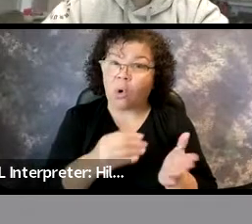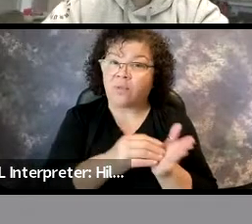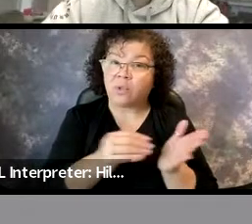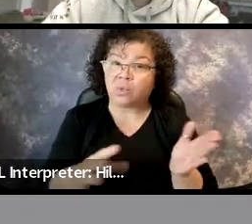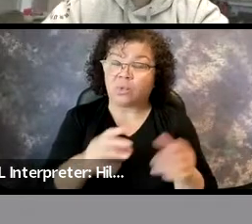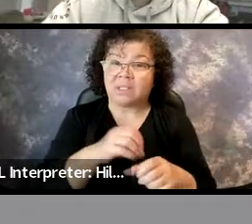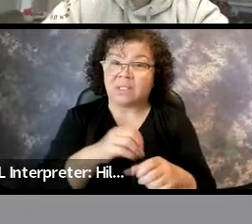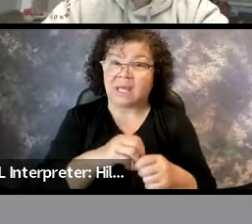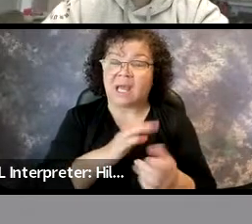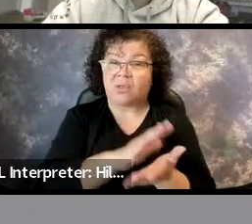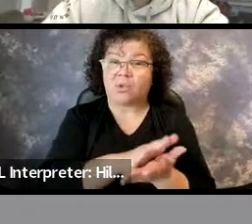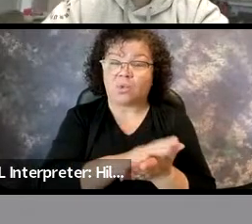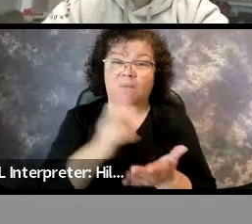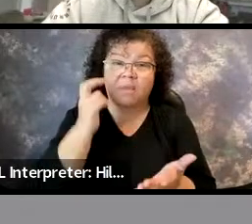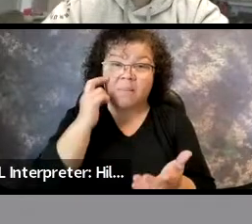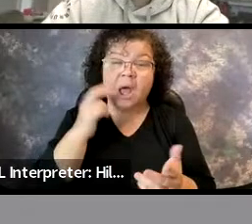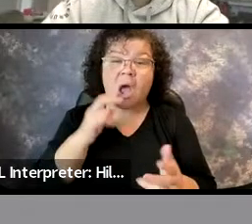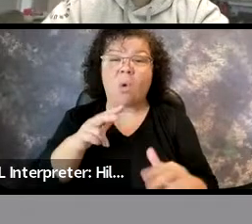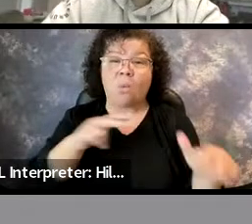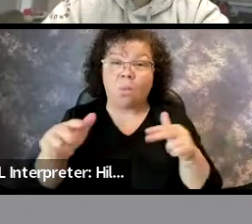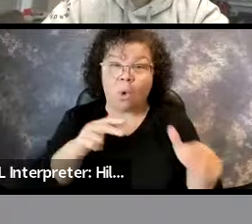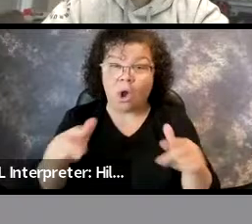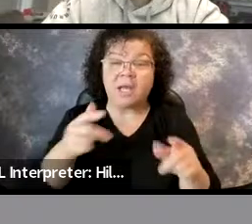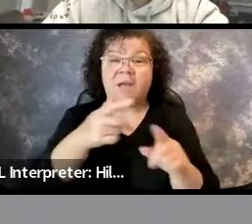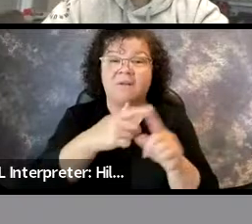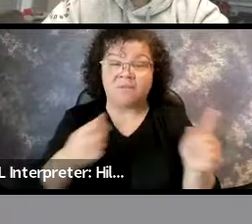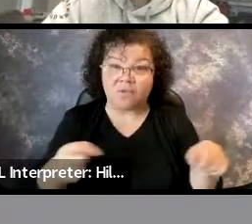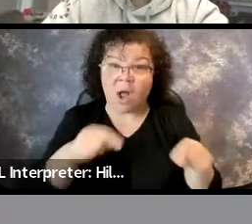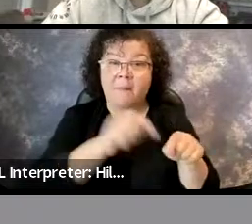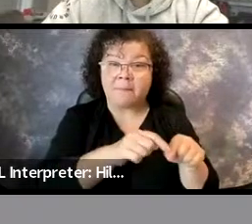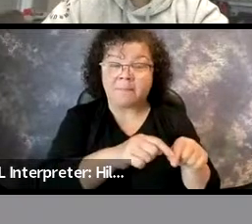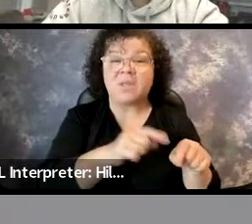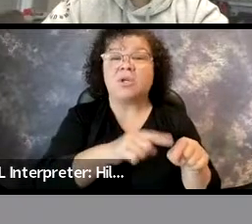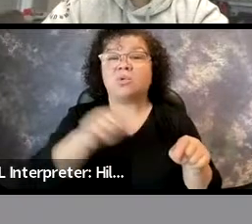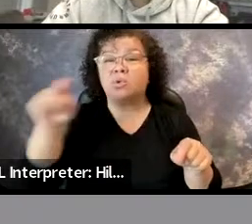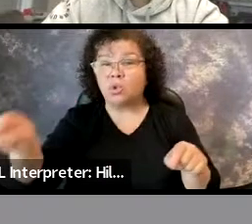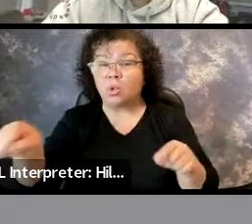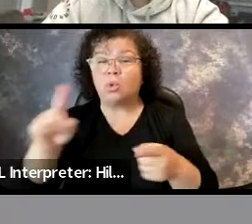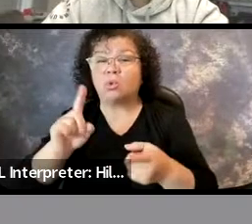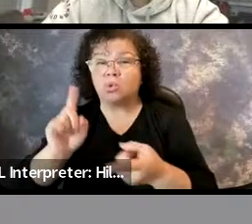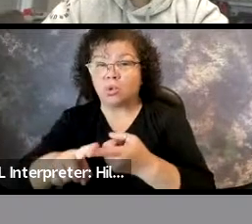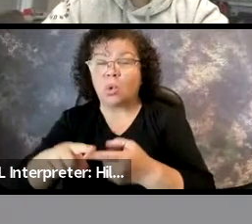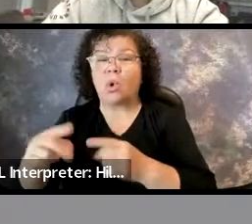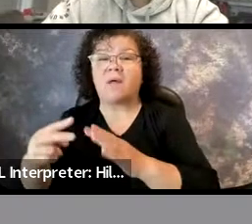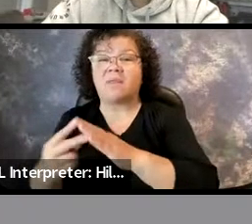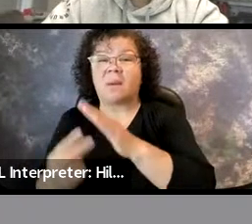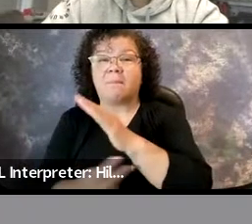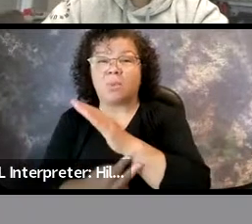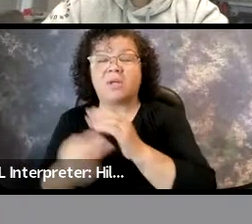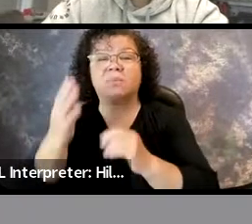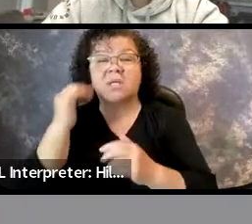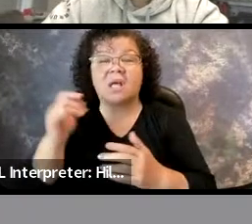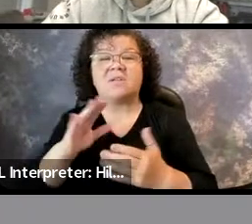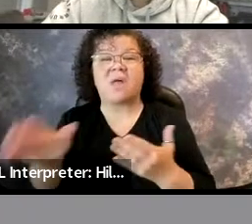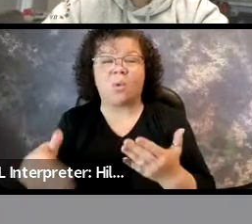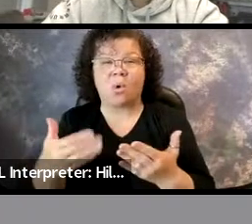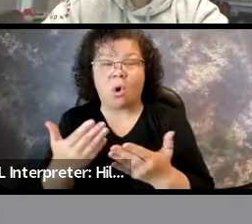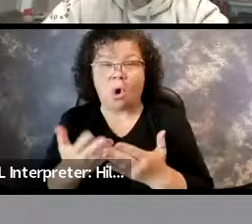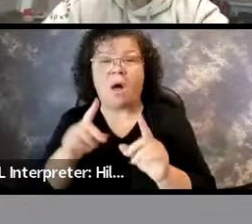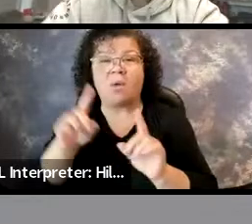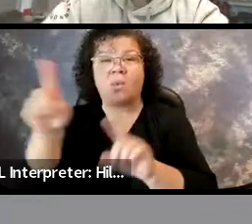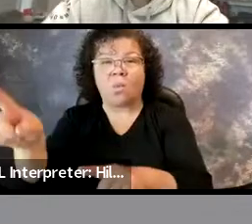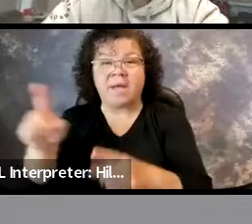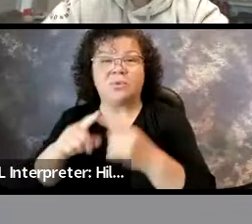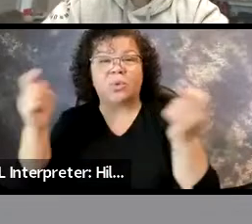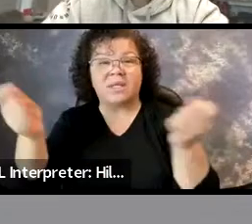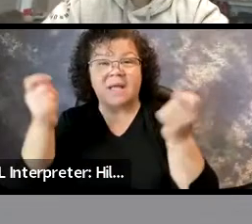1917 walking all the way from the School for the Blind to the Interstate Bridge because it was just opening and they all went to celebrate that. And it's a